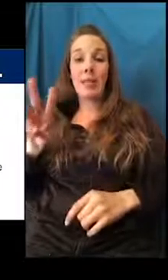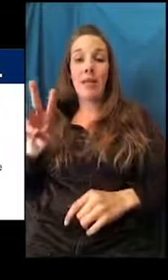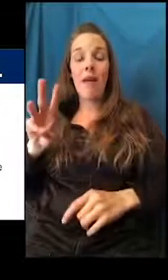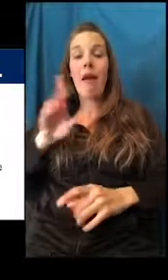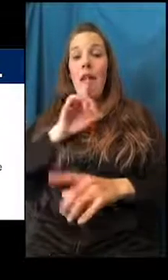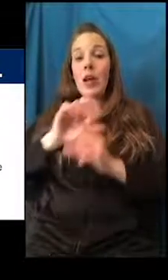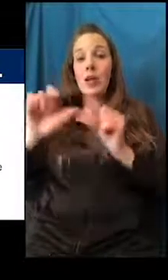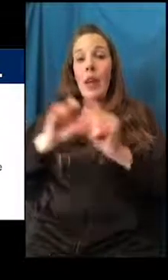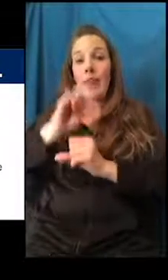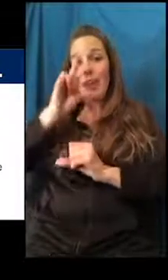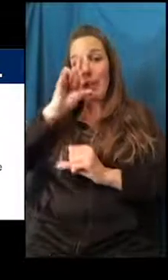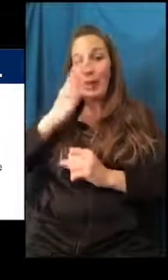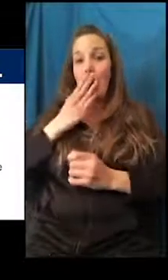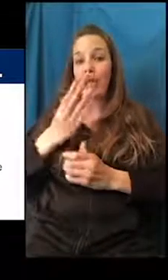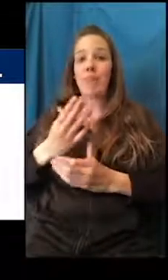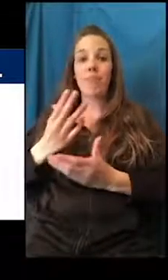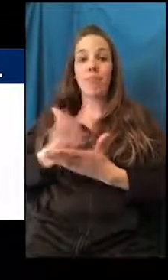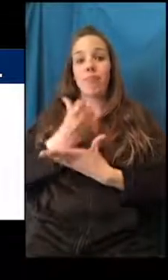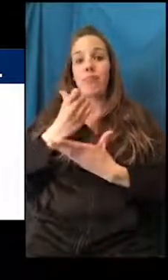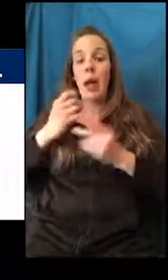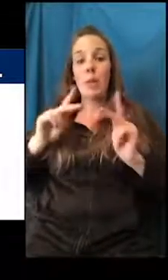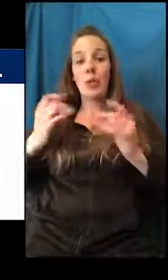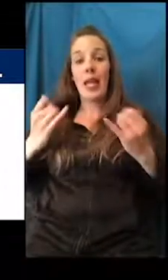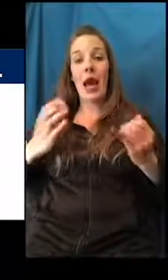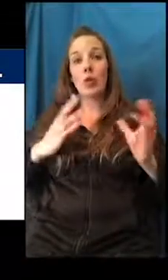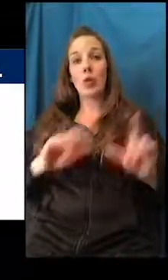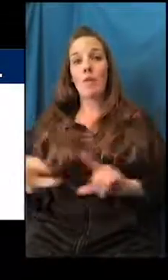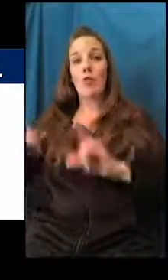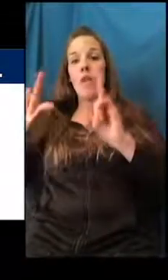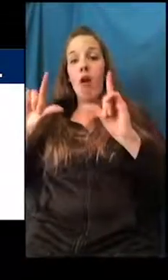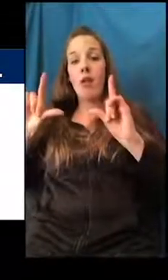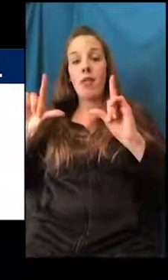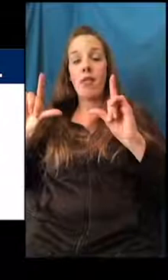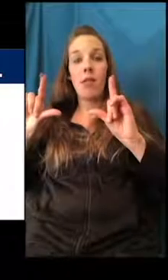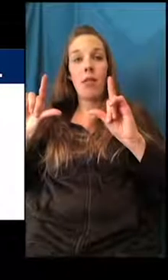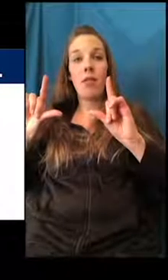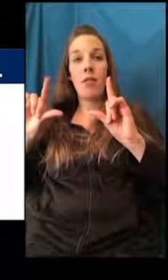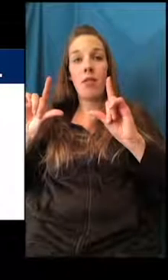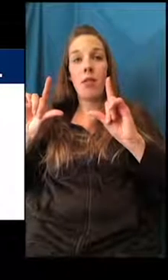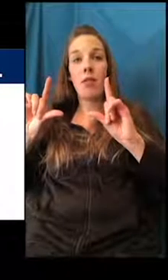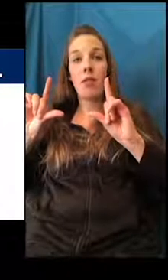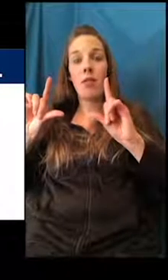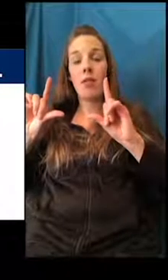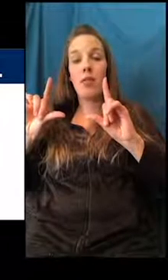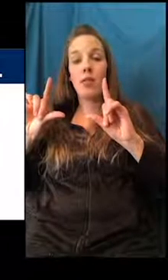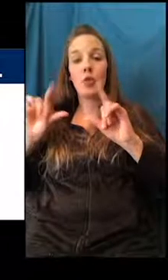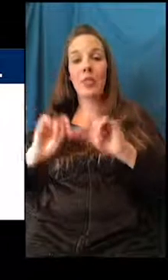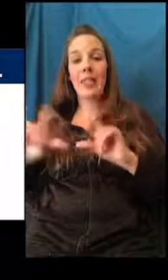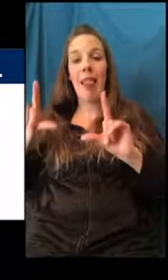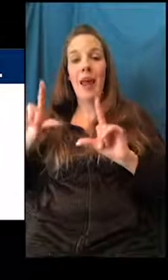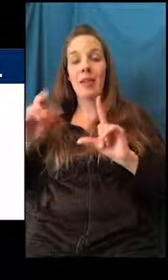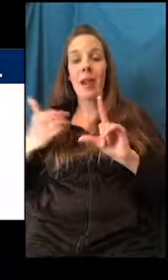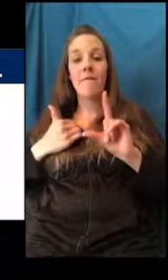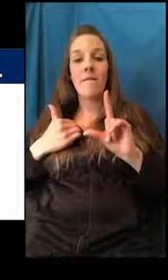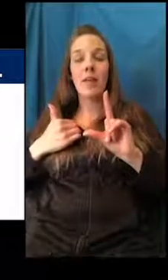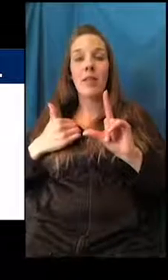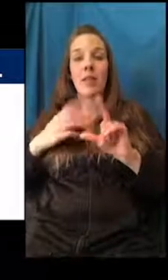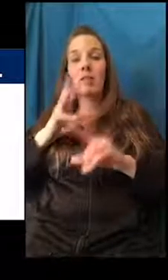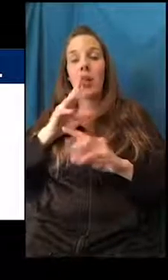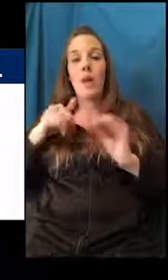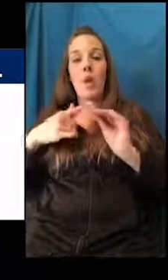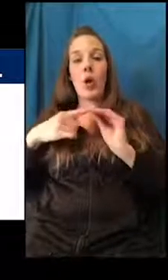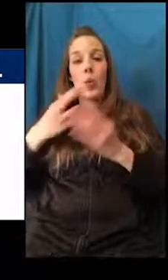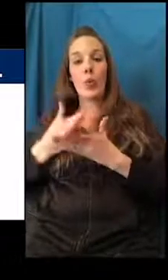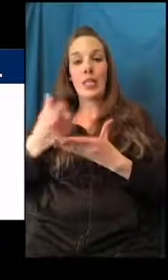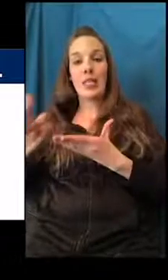a good opportunity for me to move on to our slides that then talk about resources.